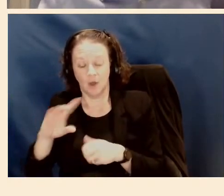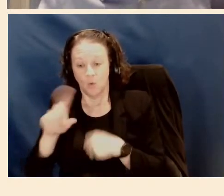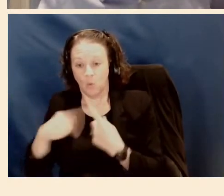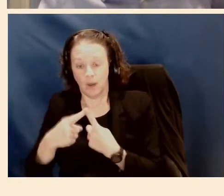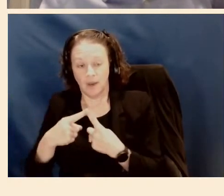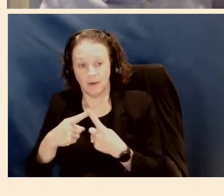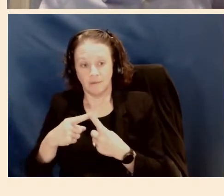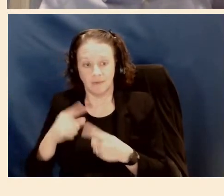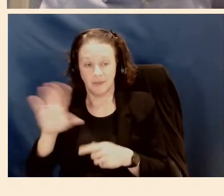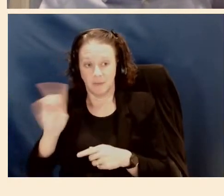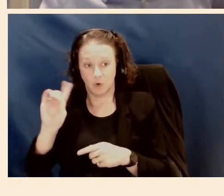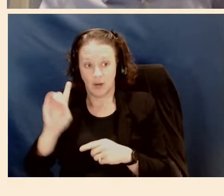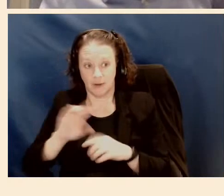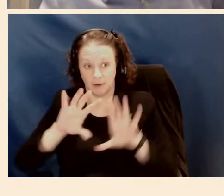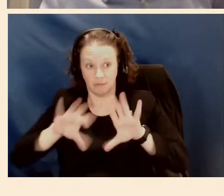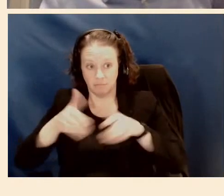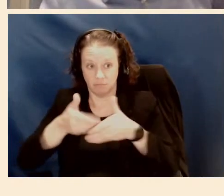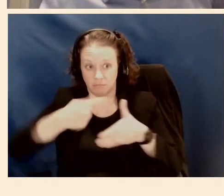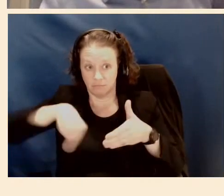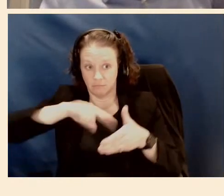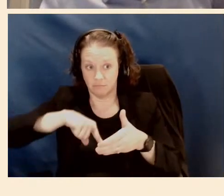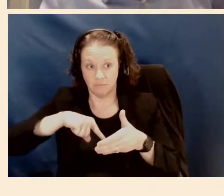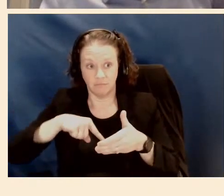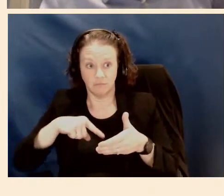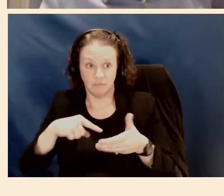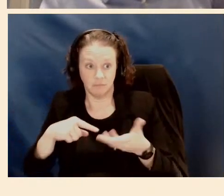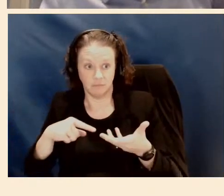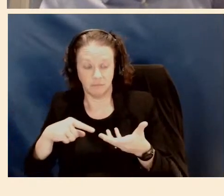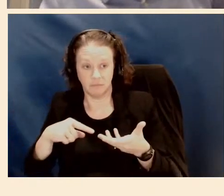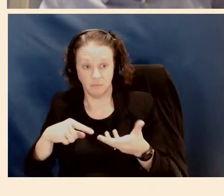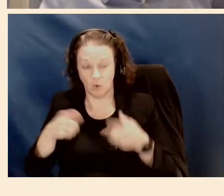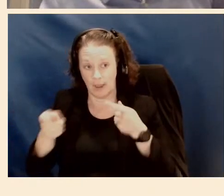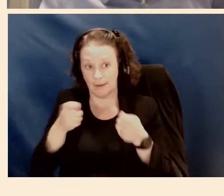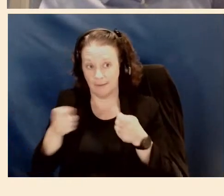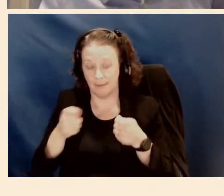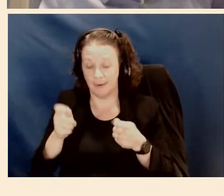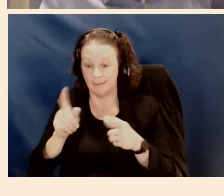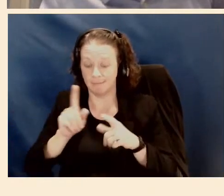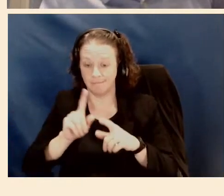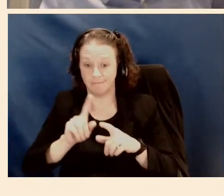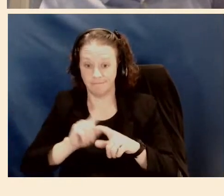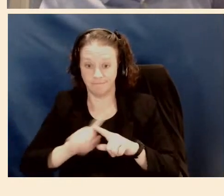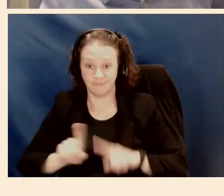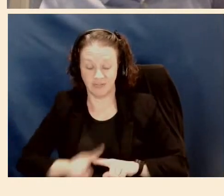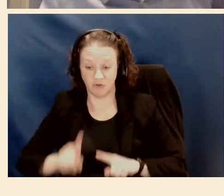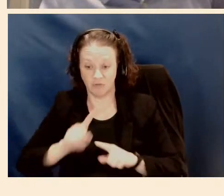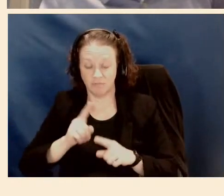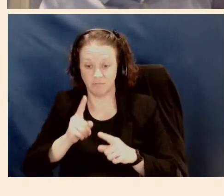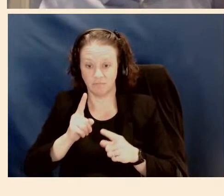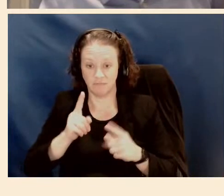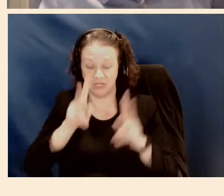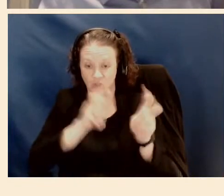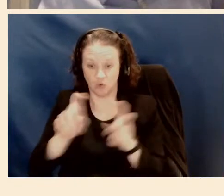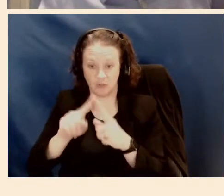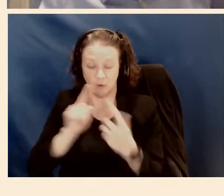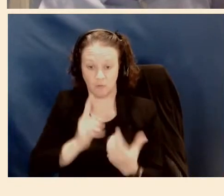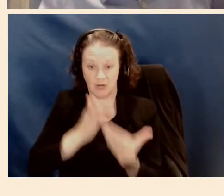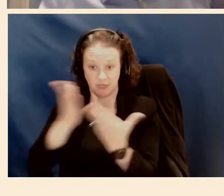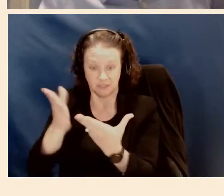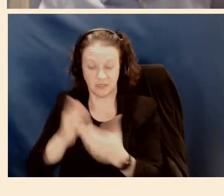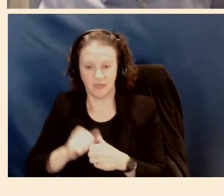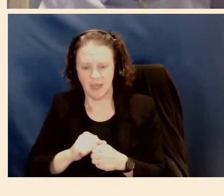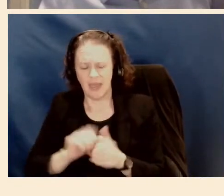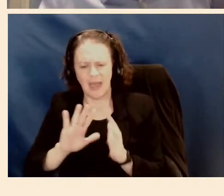For someone so disillusioned by one branch of government and the party in power, how can you assure voters that you're going to not become